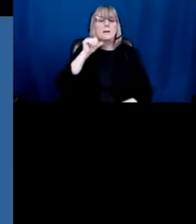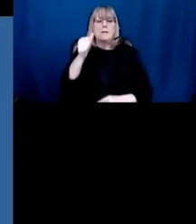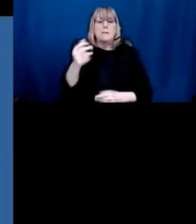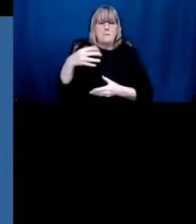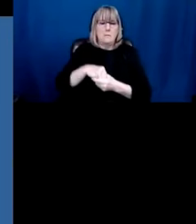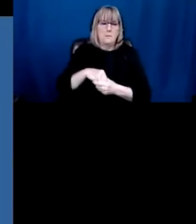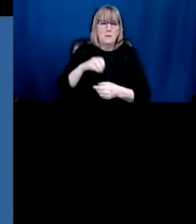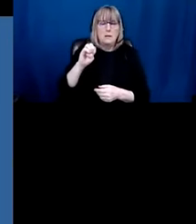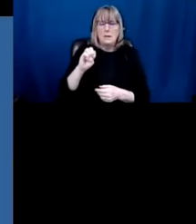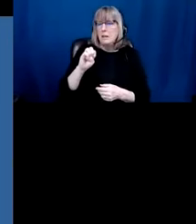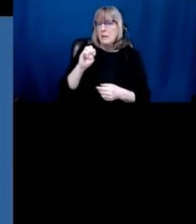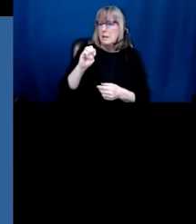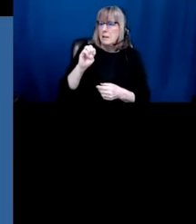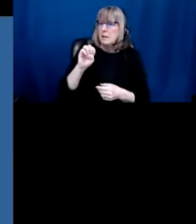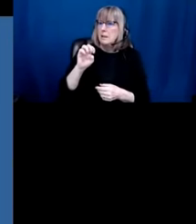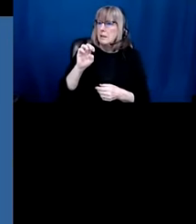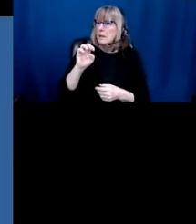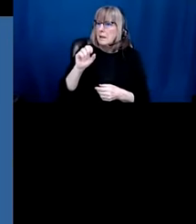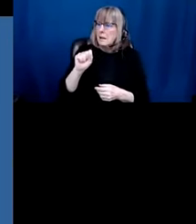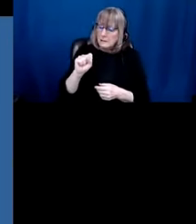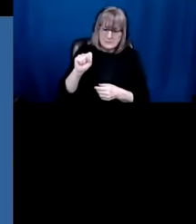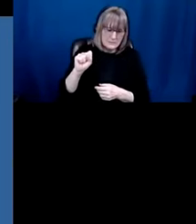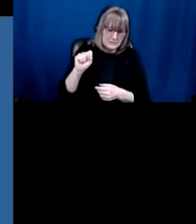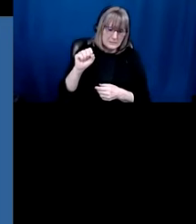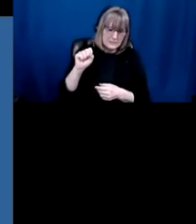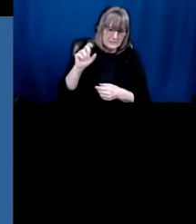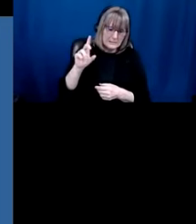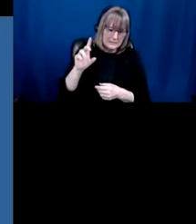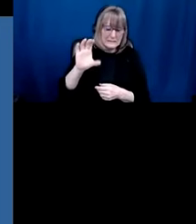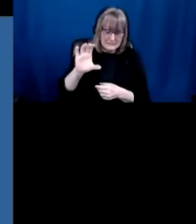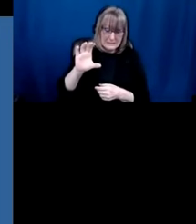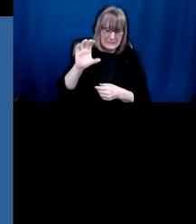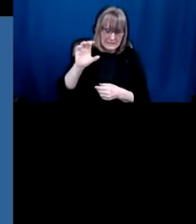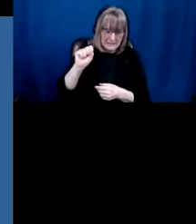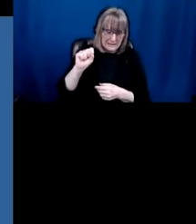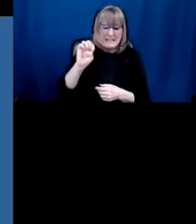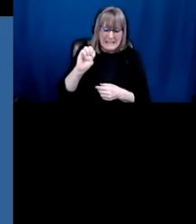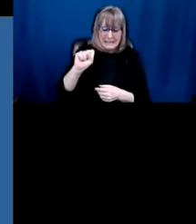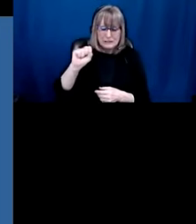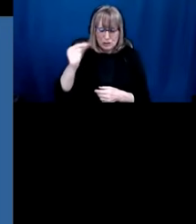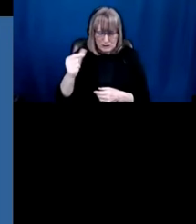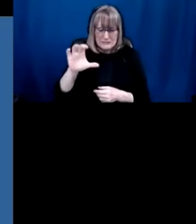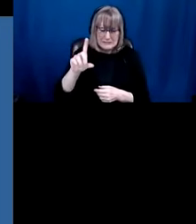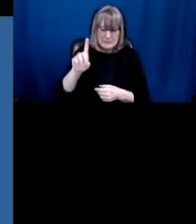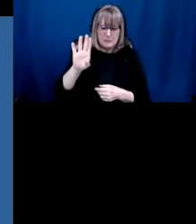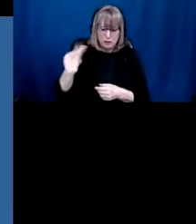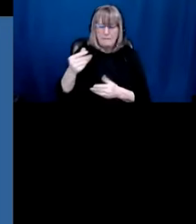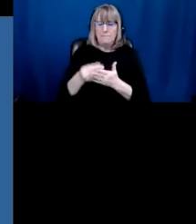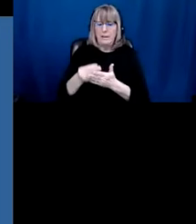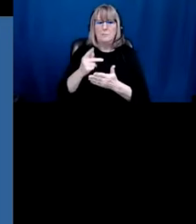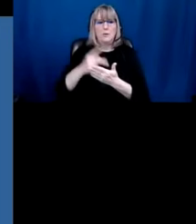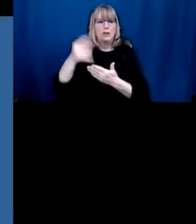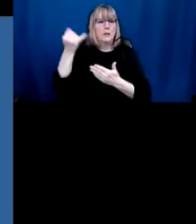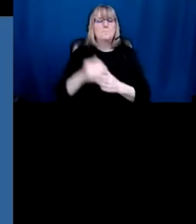de diferentes descriptores raciales atendidos por los programas CDBG, HOME y ESG. Alyssa is